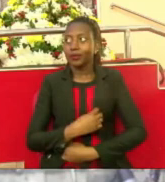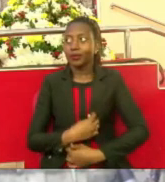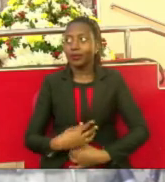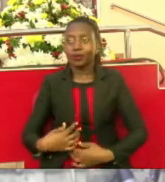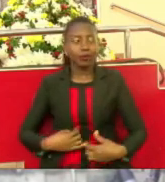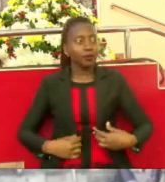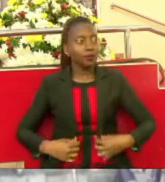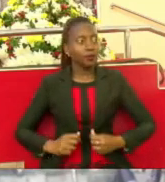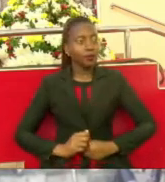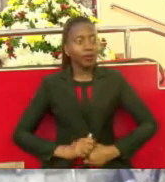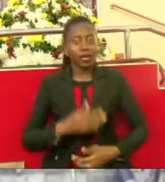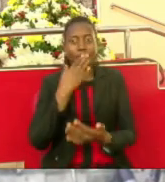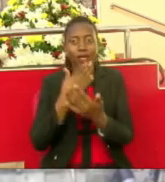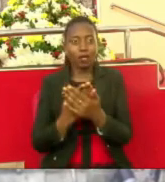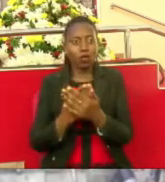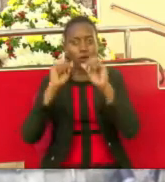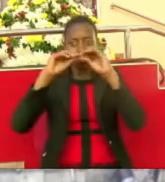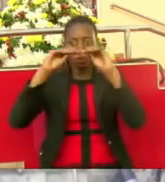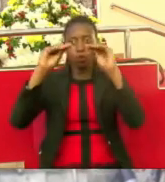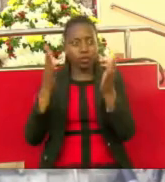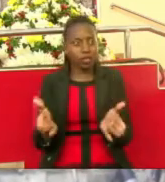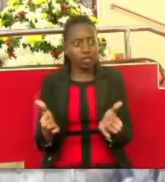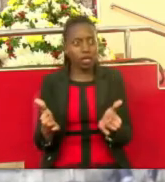Thank you, teachers of Cornerstone. Where are you?